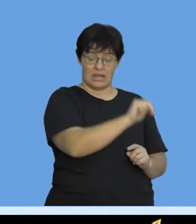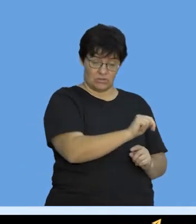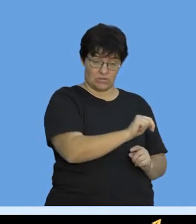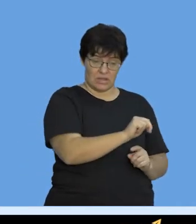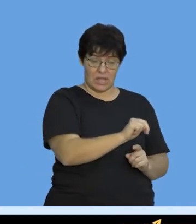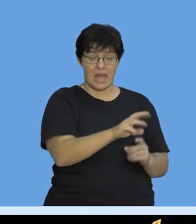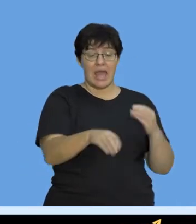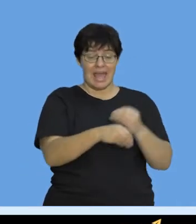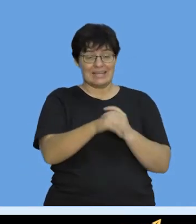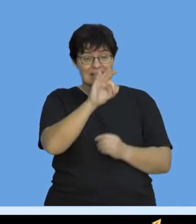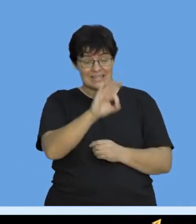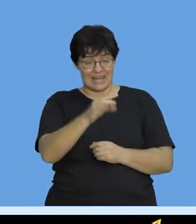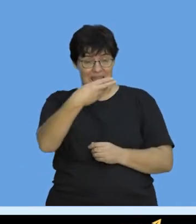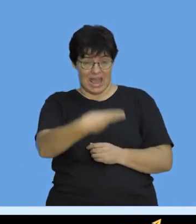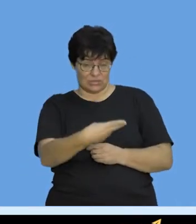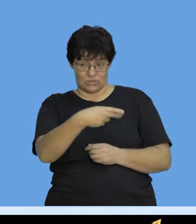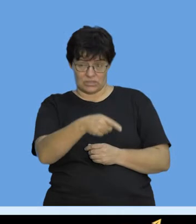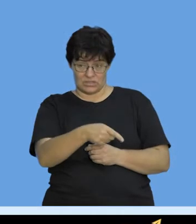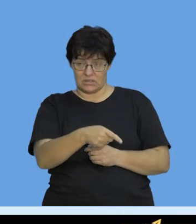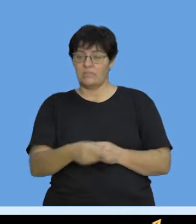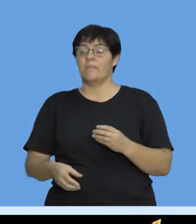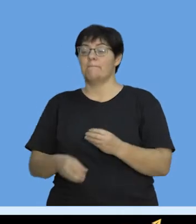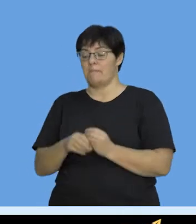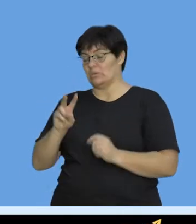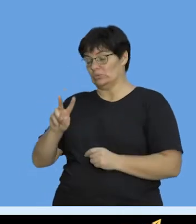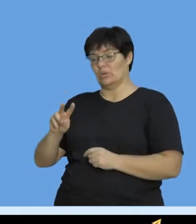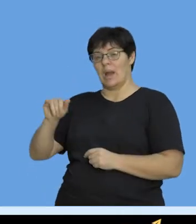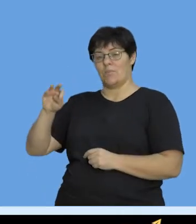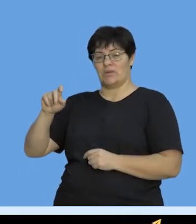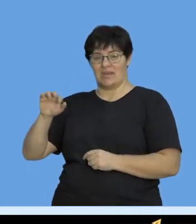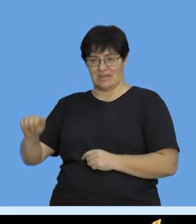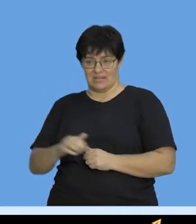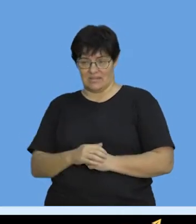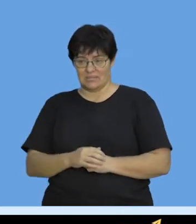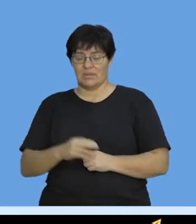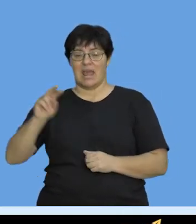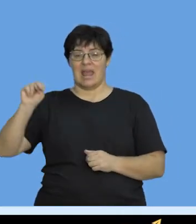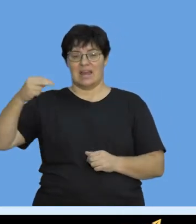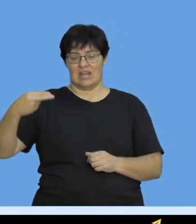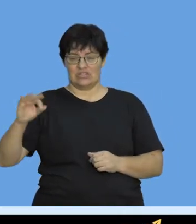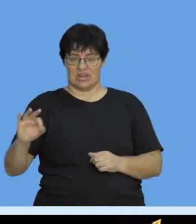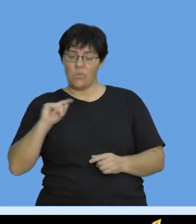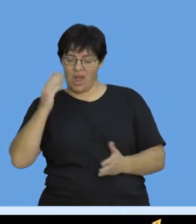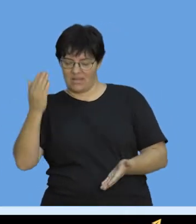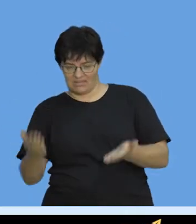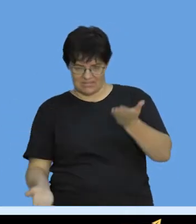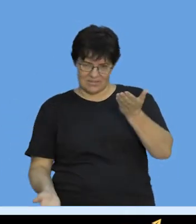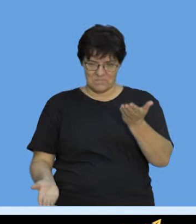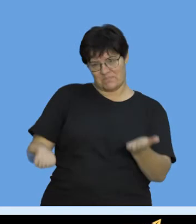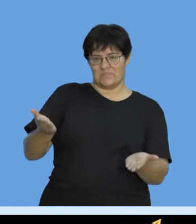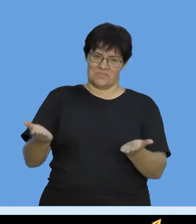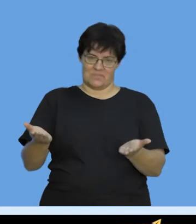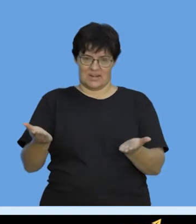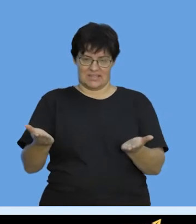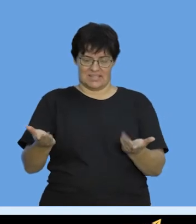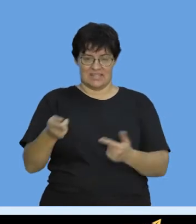3 moles of hydrogen to give us 2 moles of ammonia. That's why the scales are balanced, okay? So that's the main